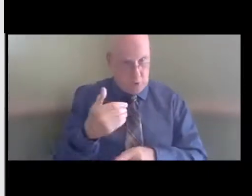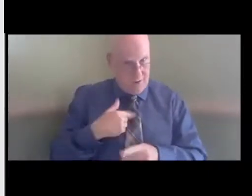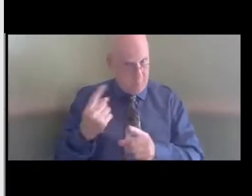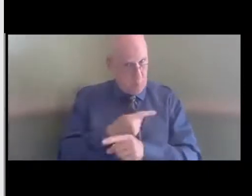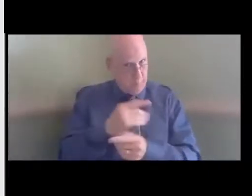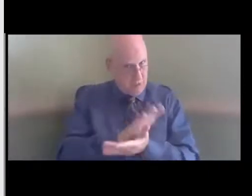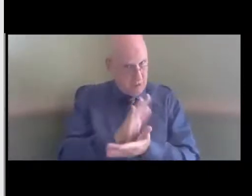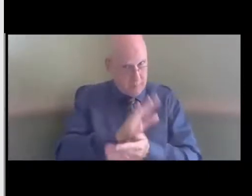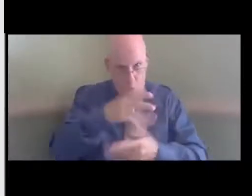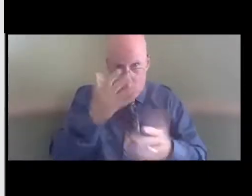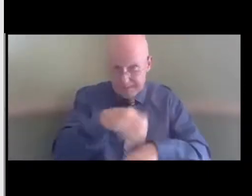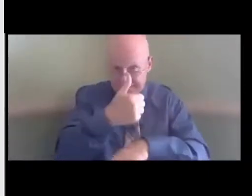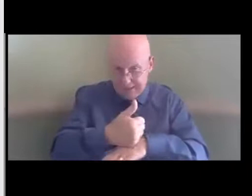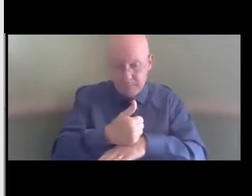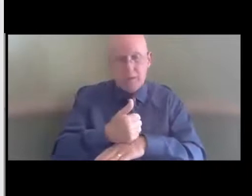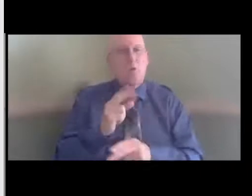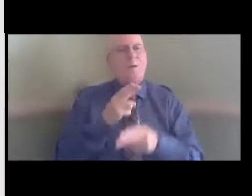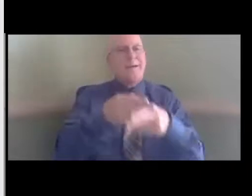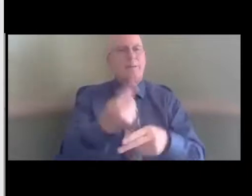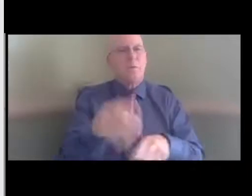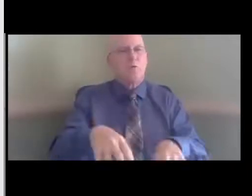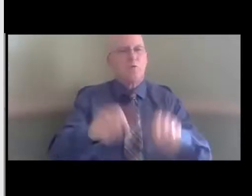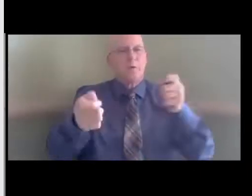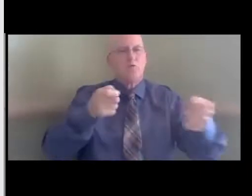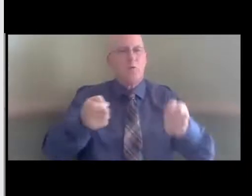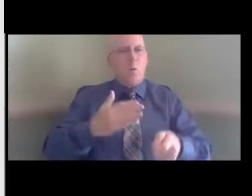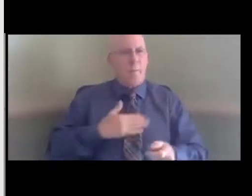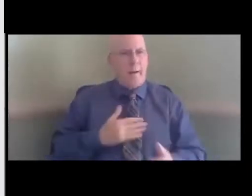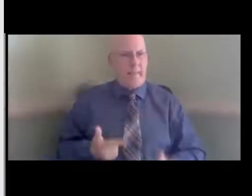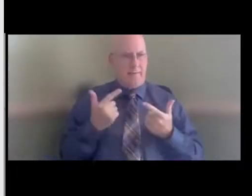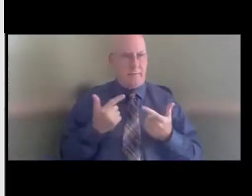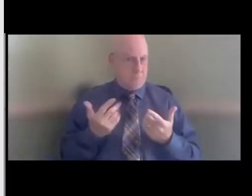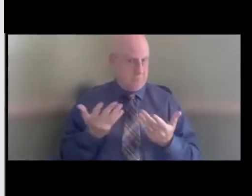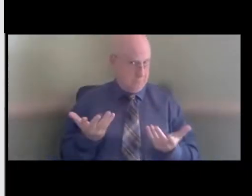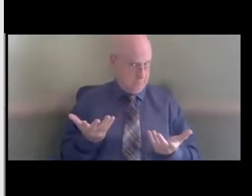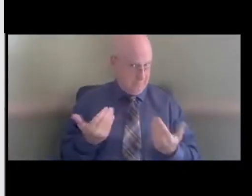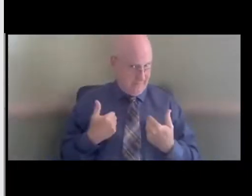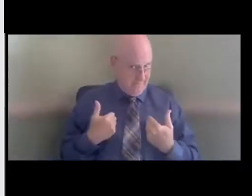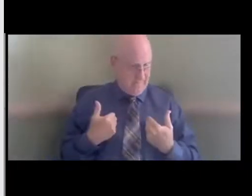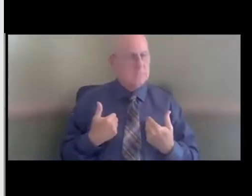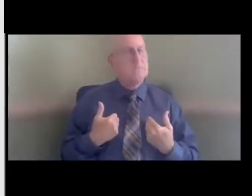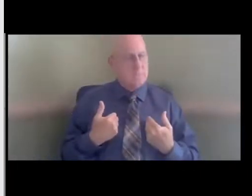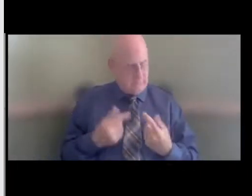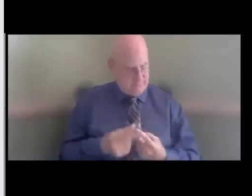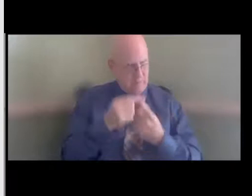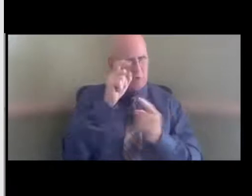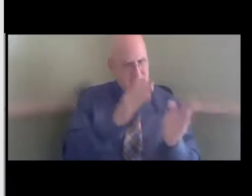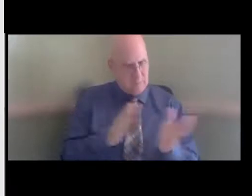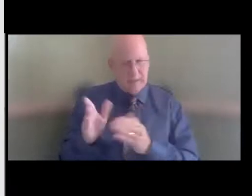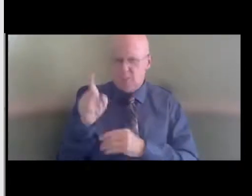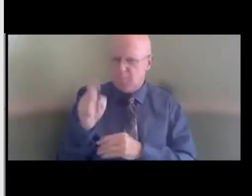documents in place to name someone to take over and what that might look like? So basic special needs planning, those sorts